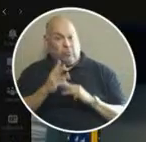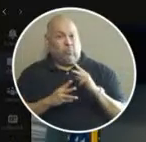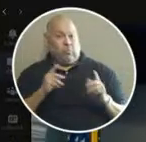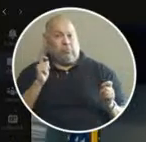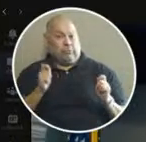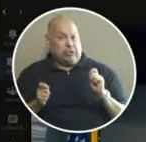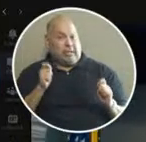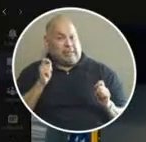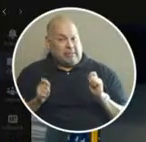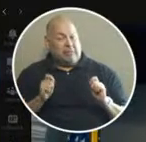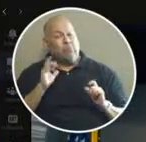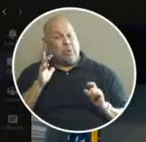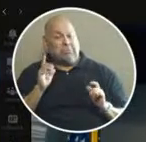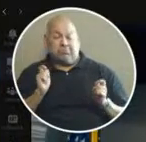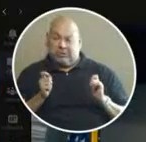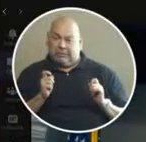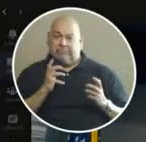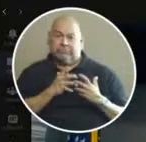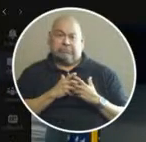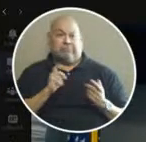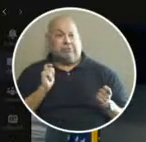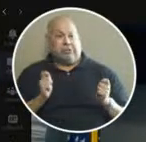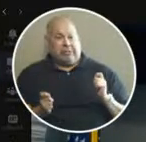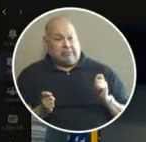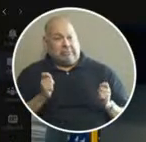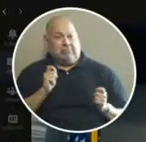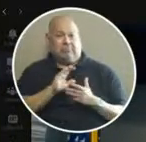adapt. And that's the most important thing.